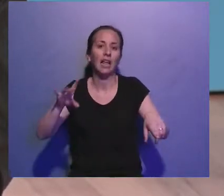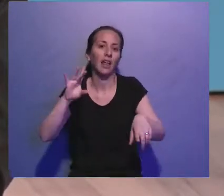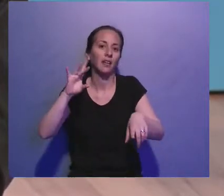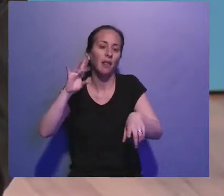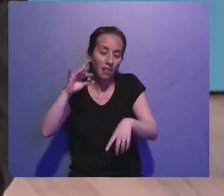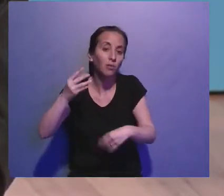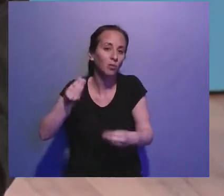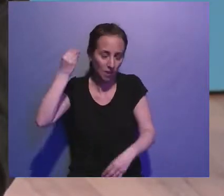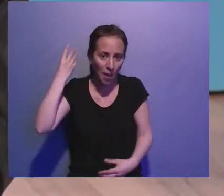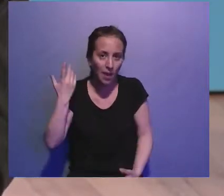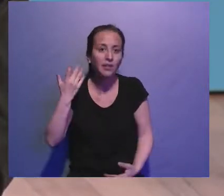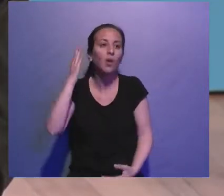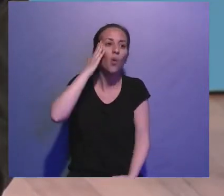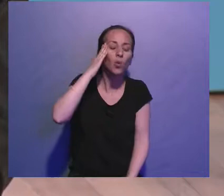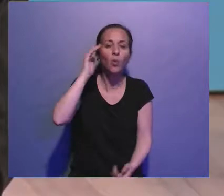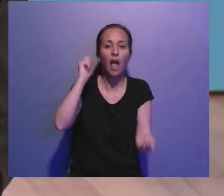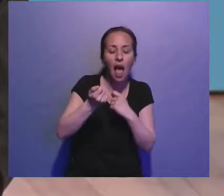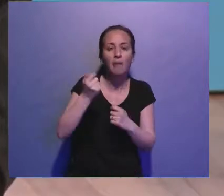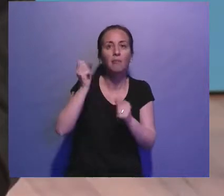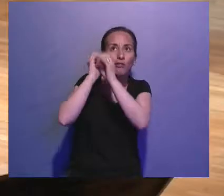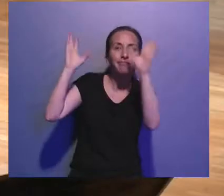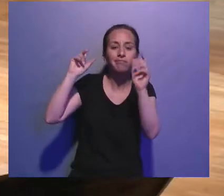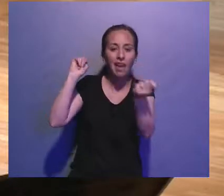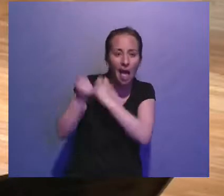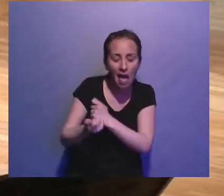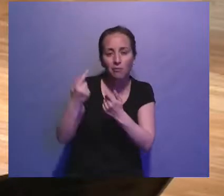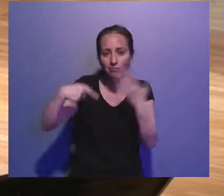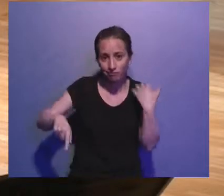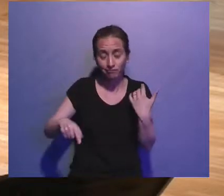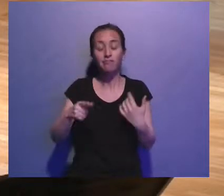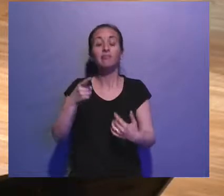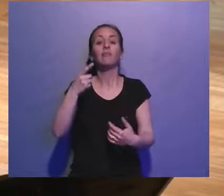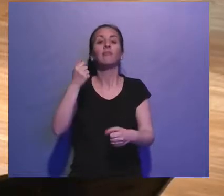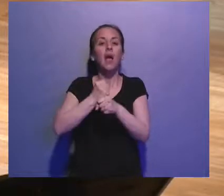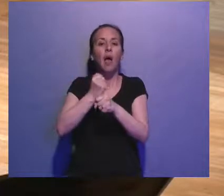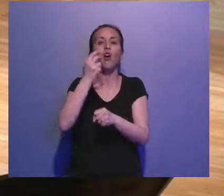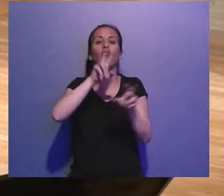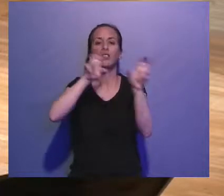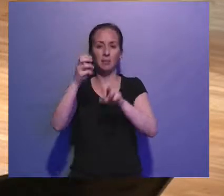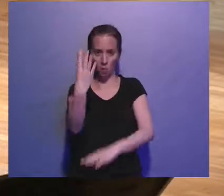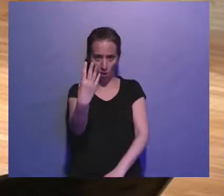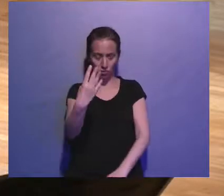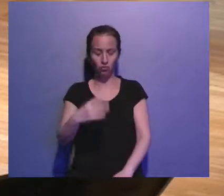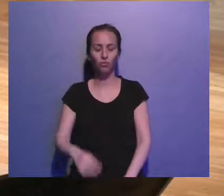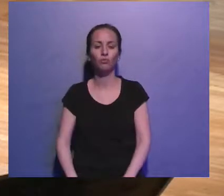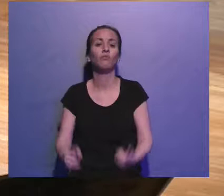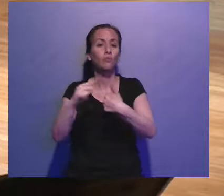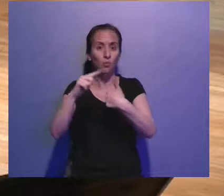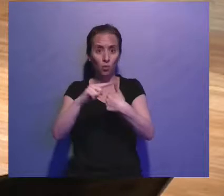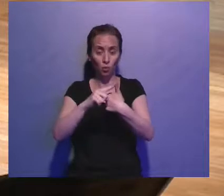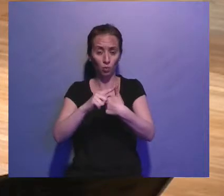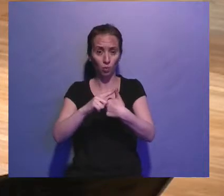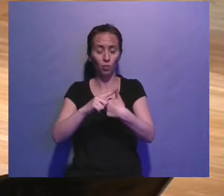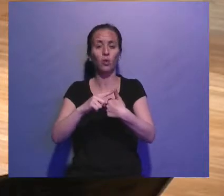working with full commitment. Sometimes they face difficulties in effecting a change in the culture. We are